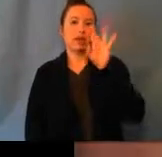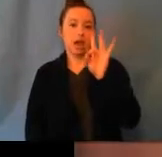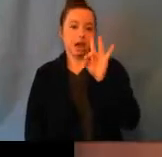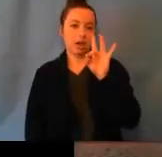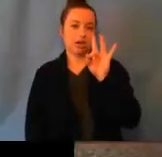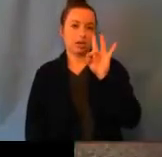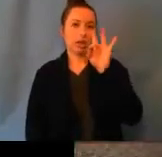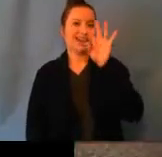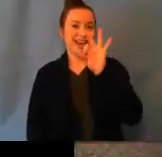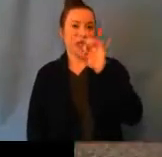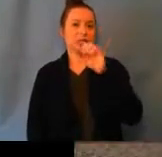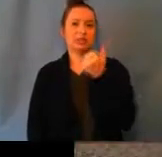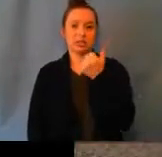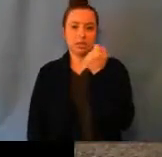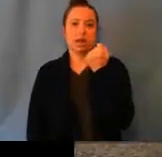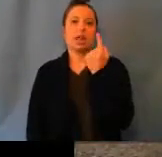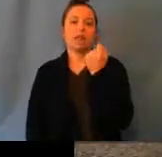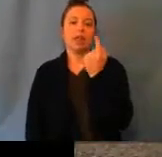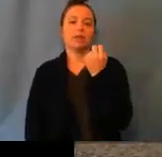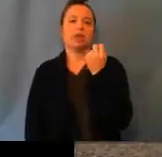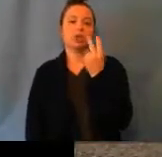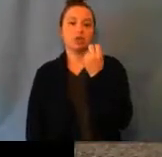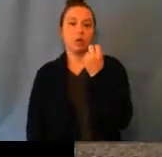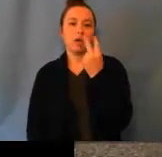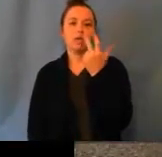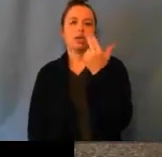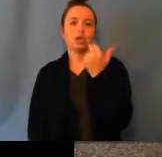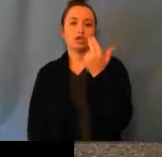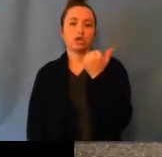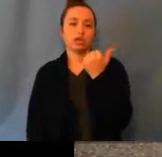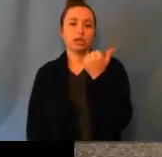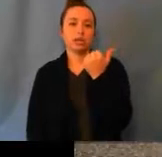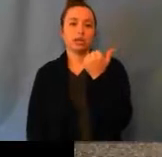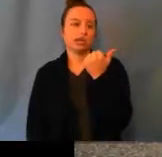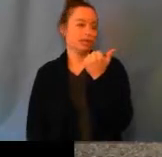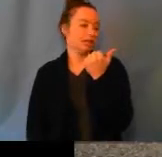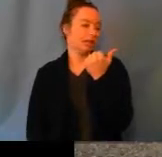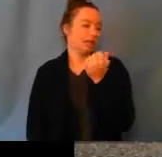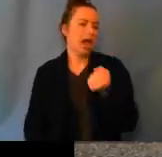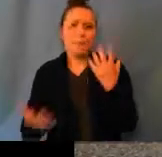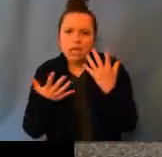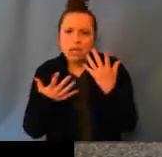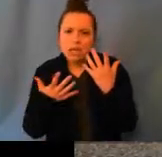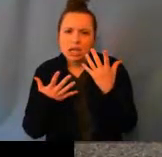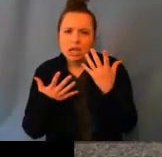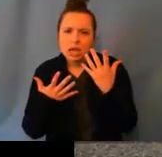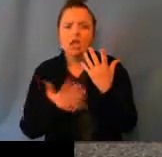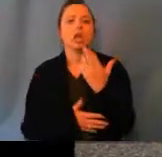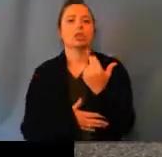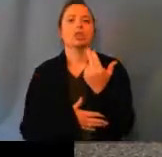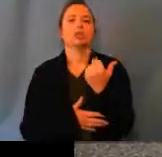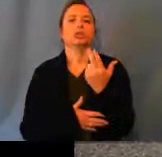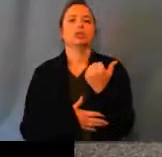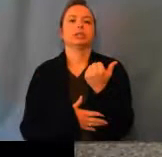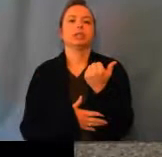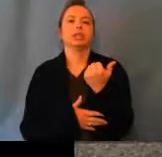7, 8, 9, 10, 11, 12, 13. So how many did we have?